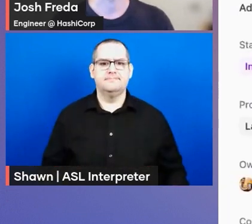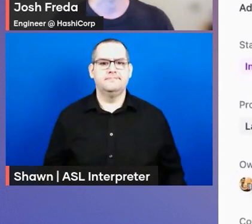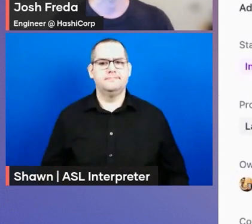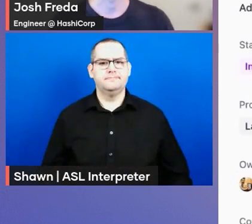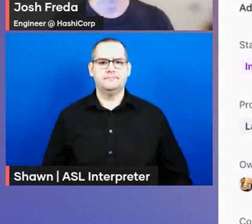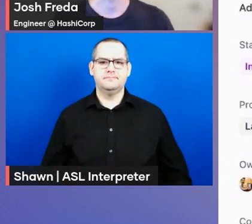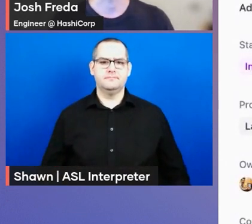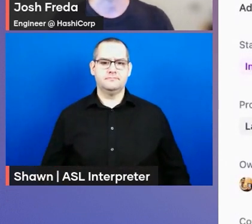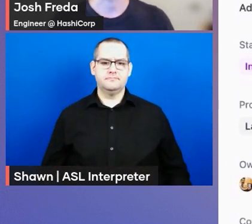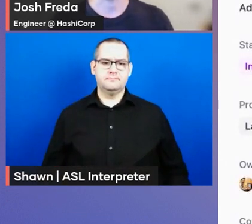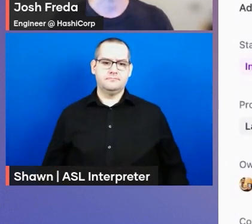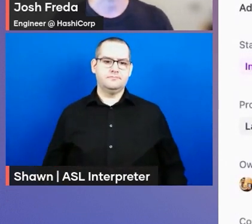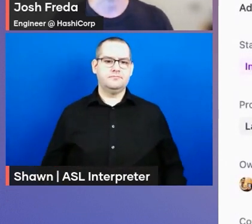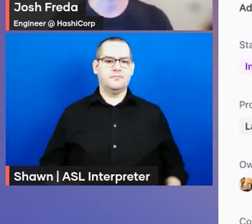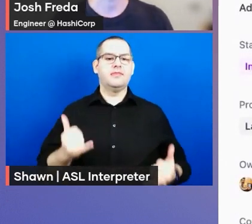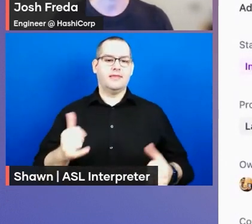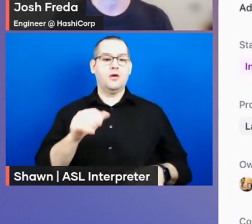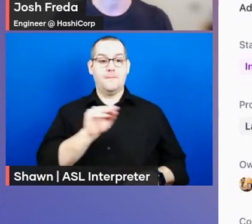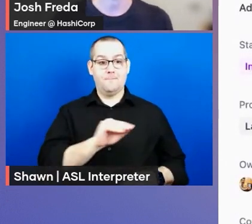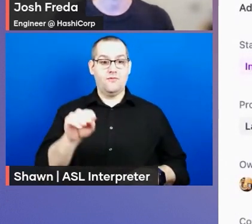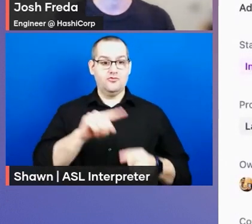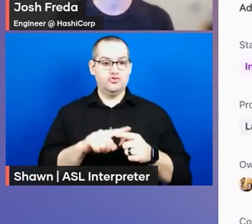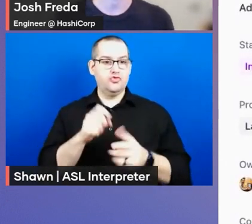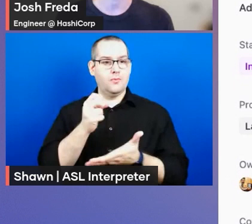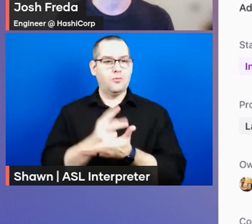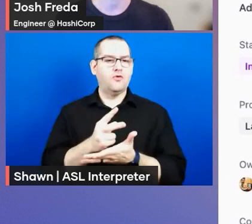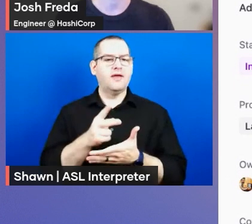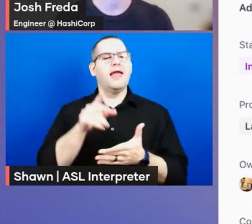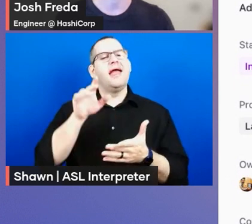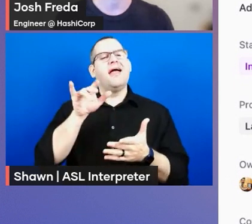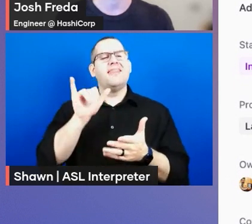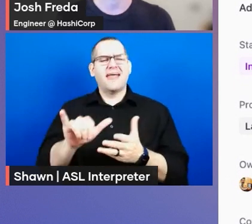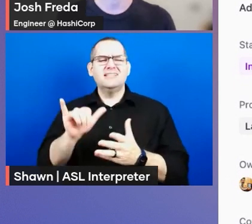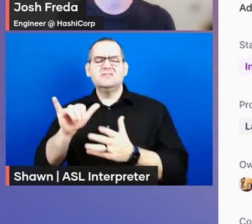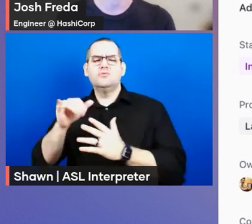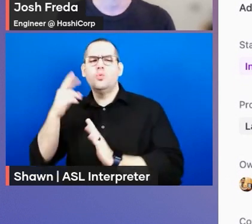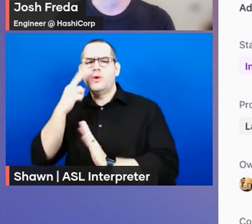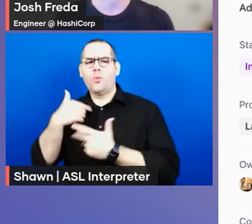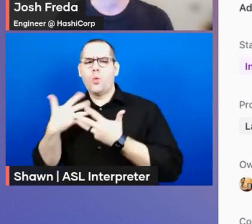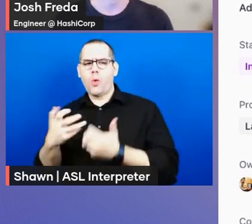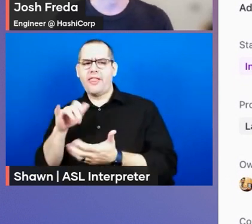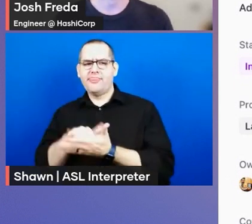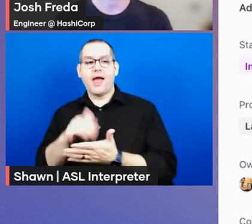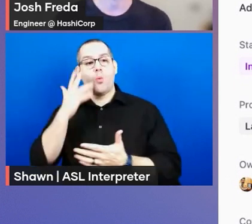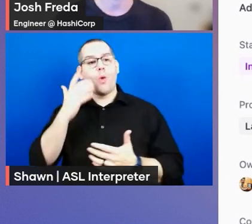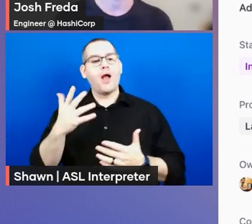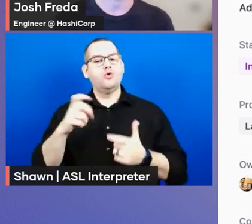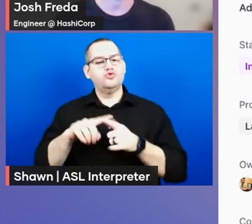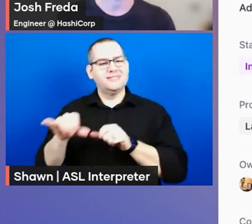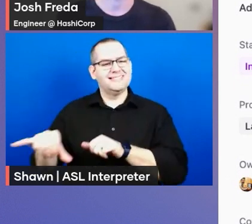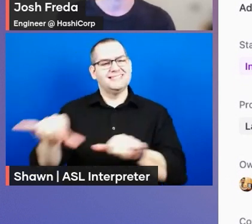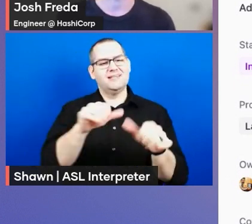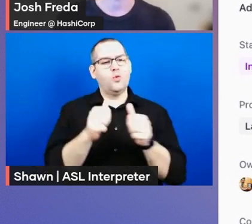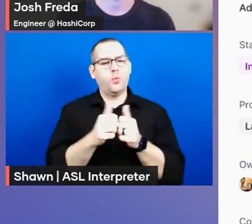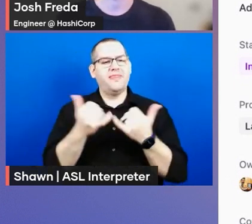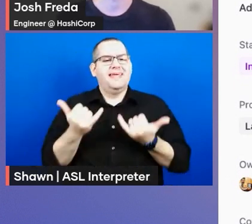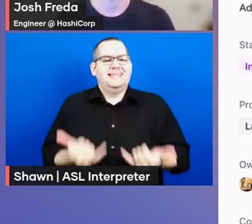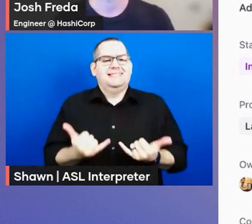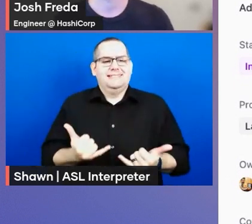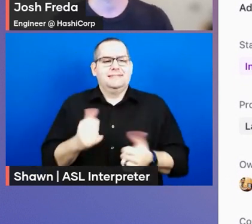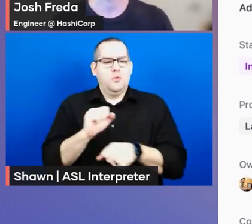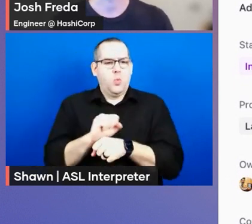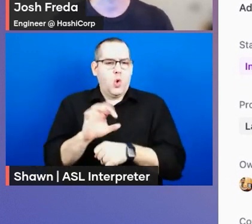to move it to the approved status. This is by design right now because HashiCorp wanted to be consistent with the existing workflows where